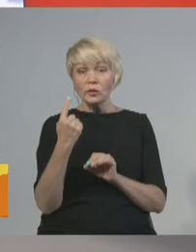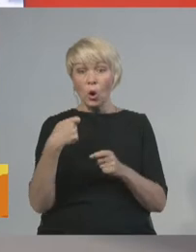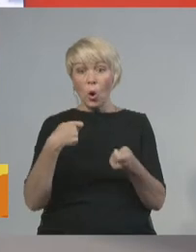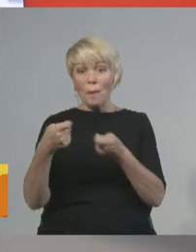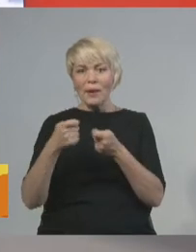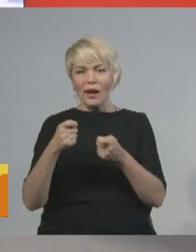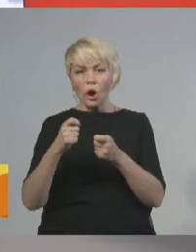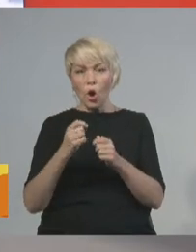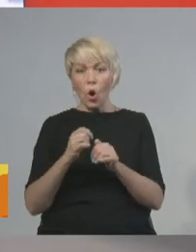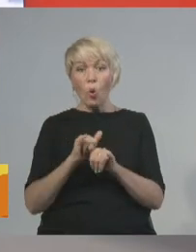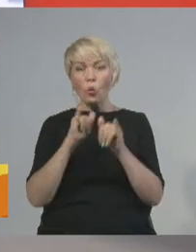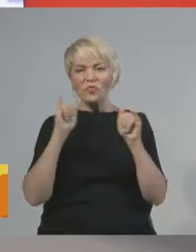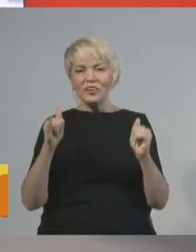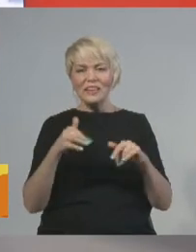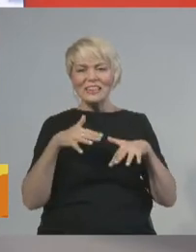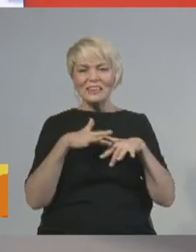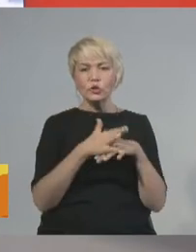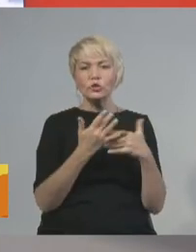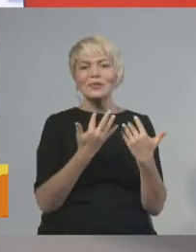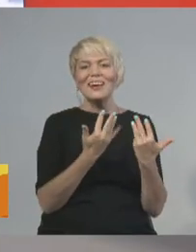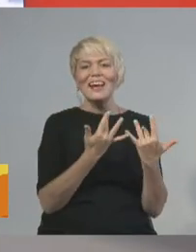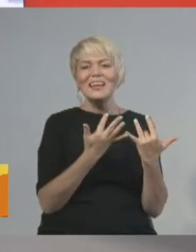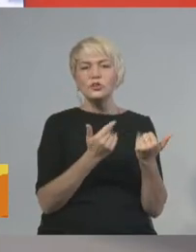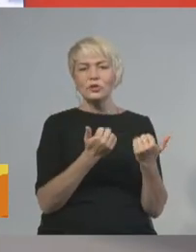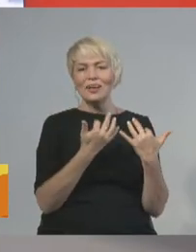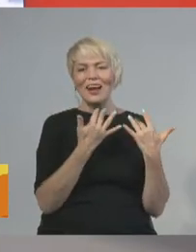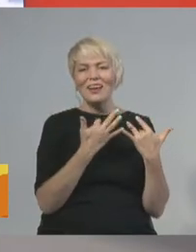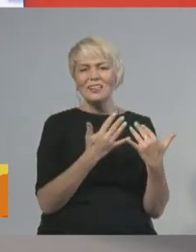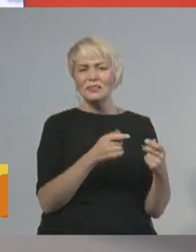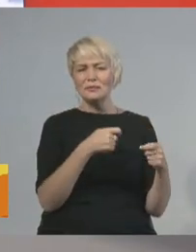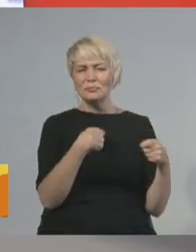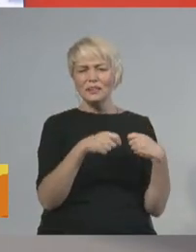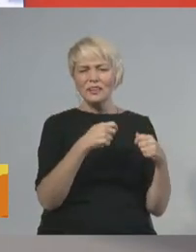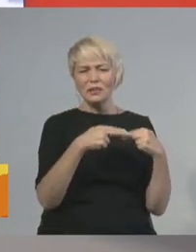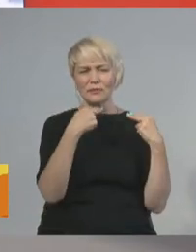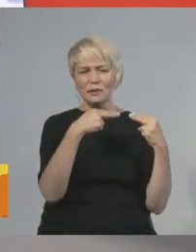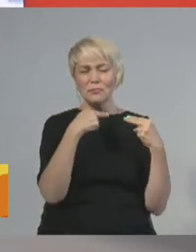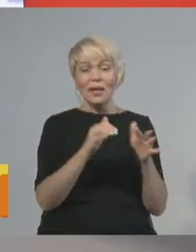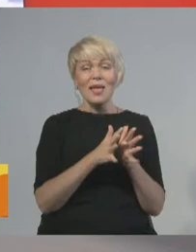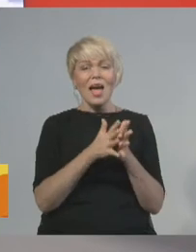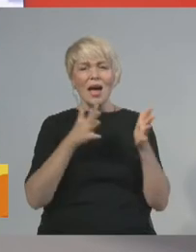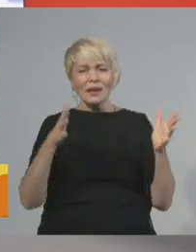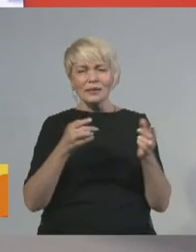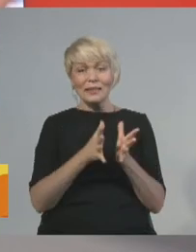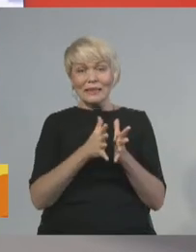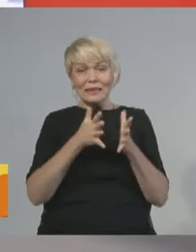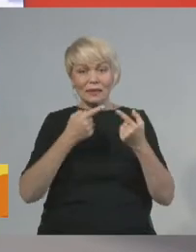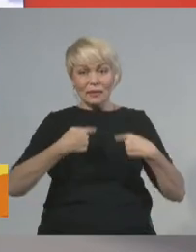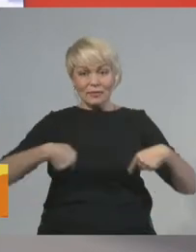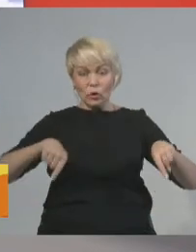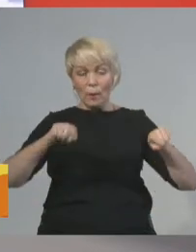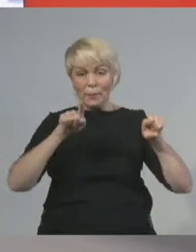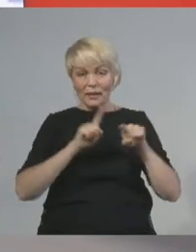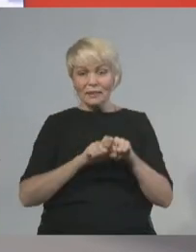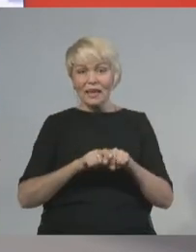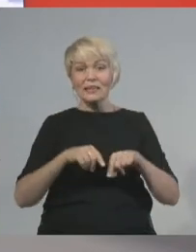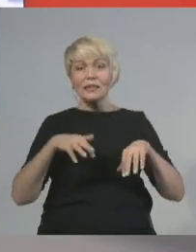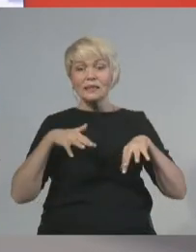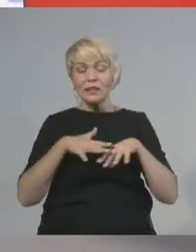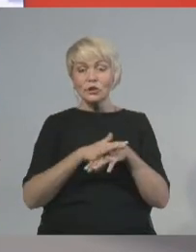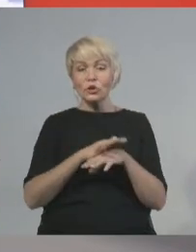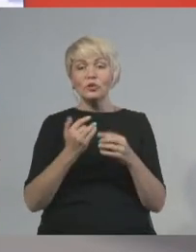uh the sales coefficient falls in one sales person then we can find other sales people